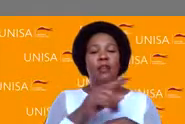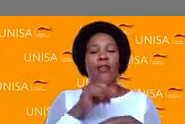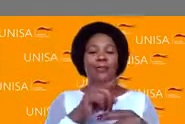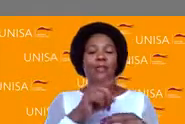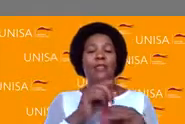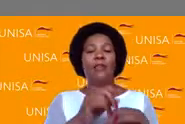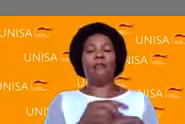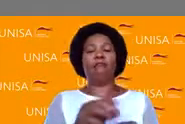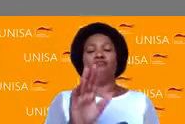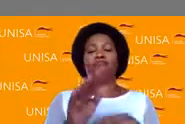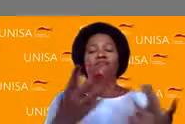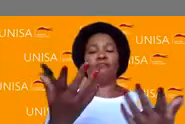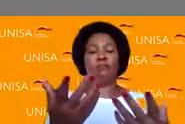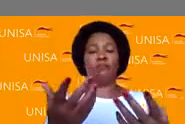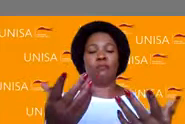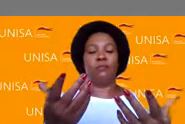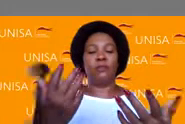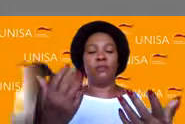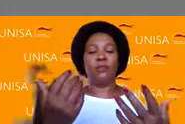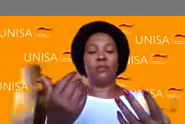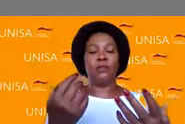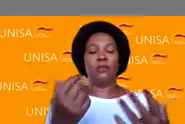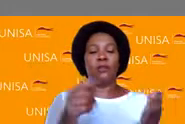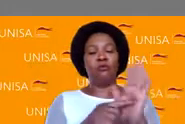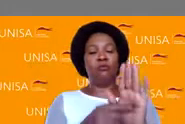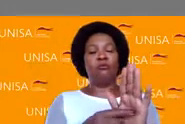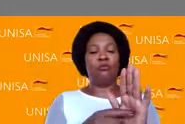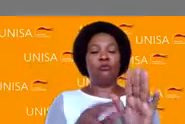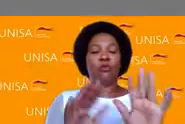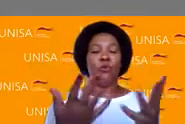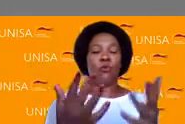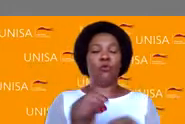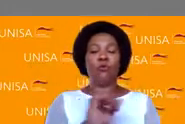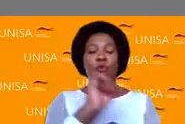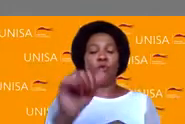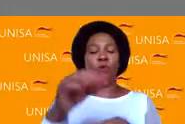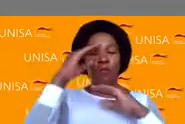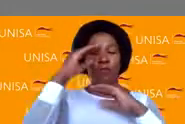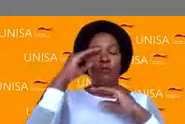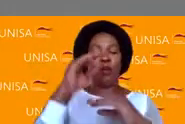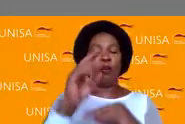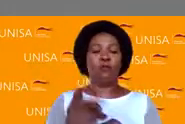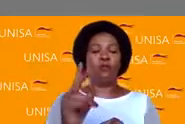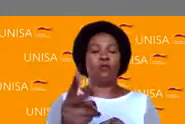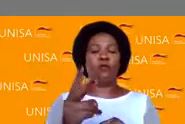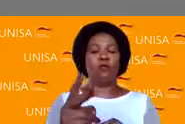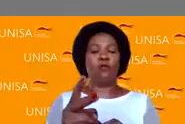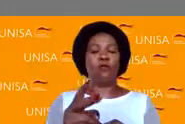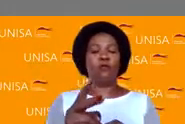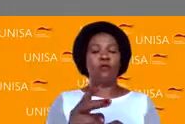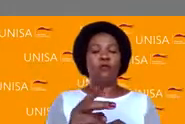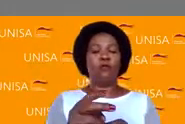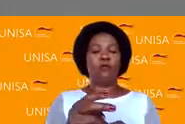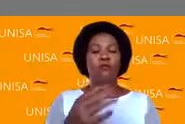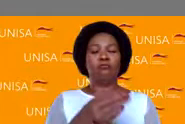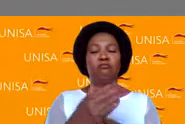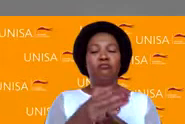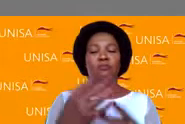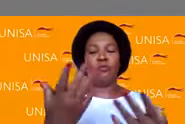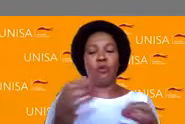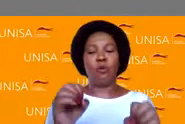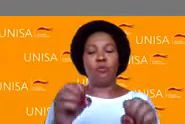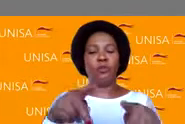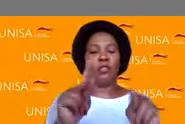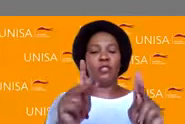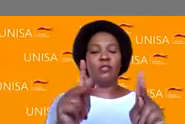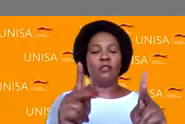already then almost showcase on your profiles as well for job applications or opportunities